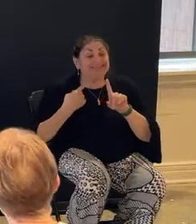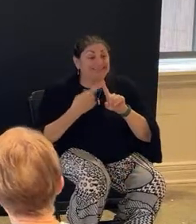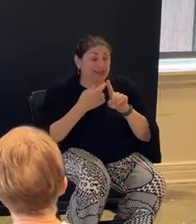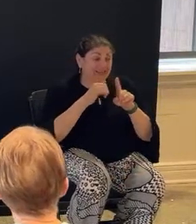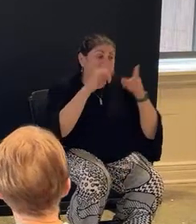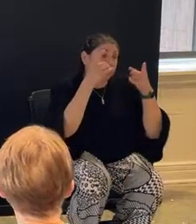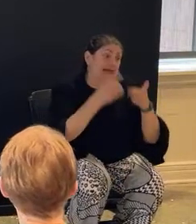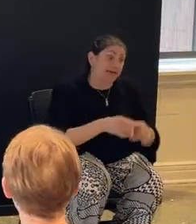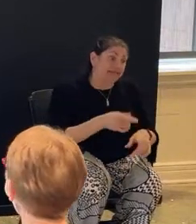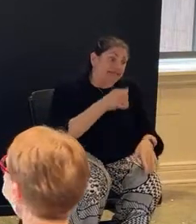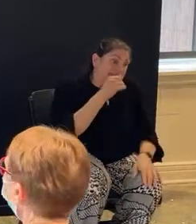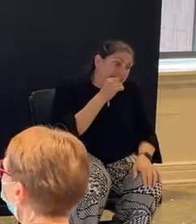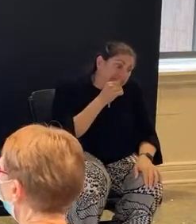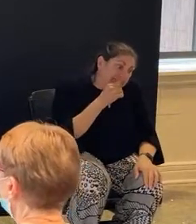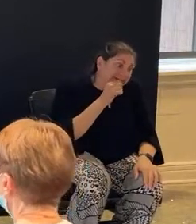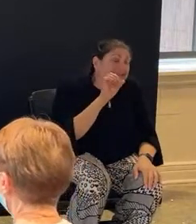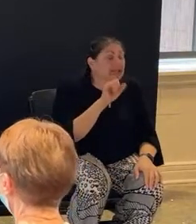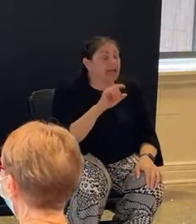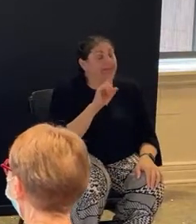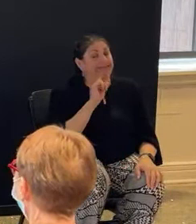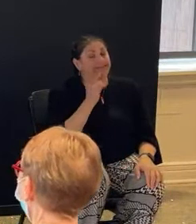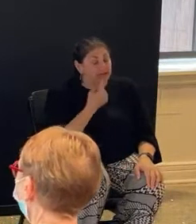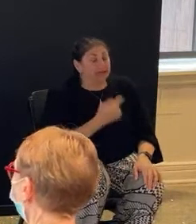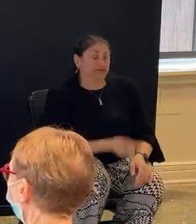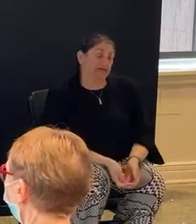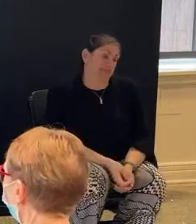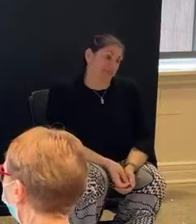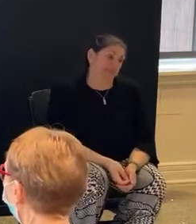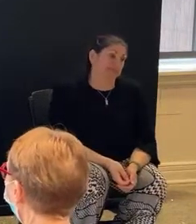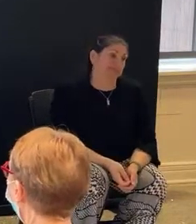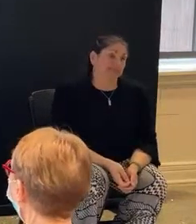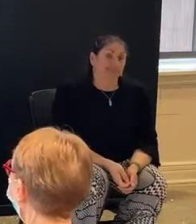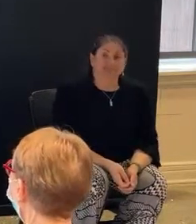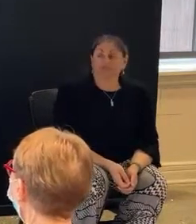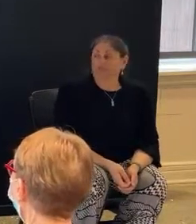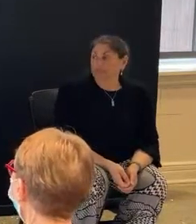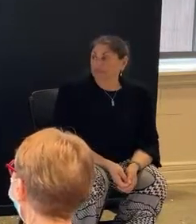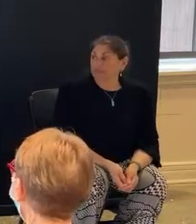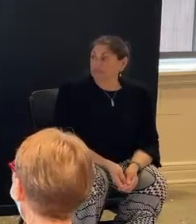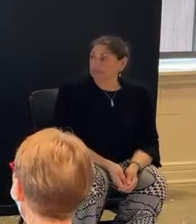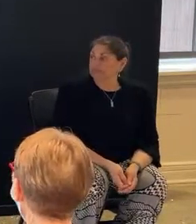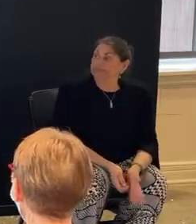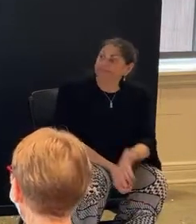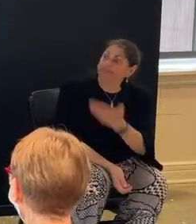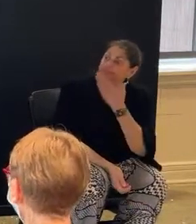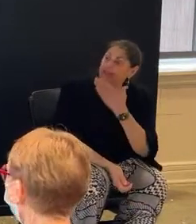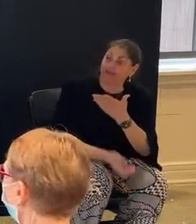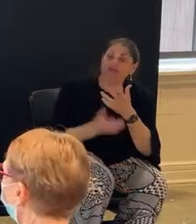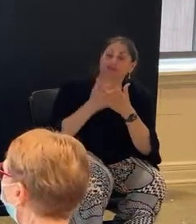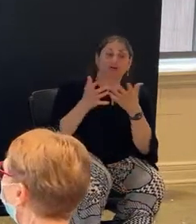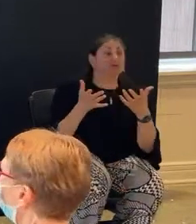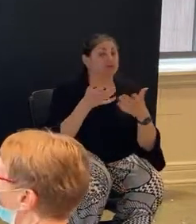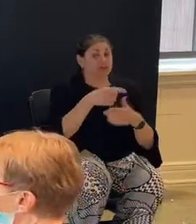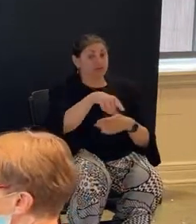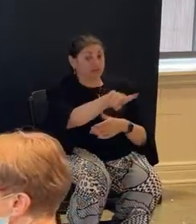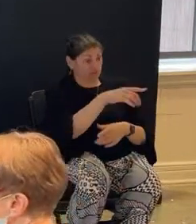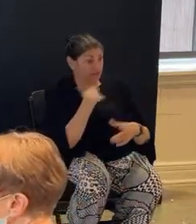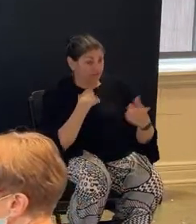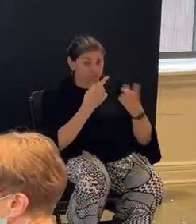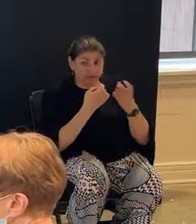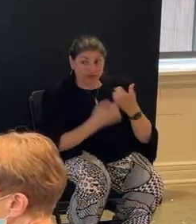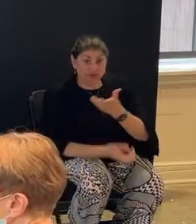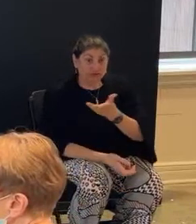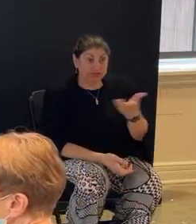be severe, troubling. Yeah, thank you so much. Do we have any questions from the